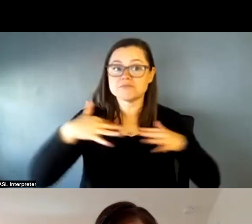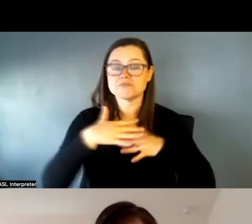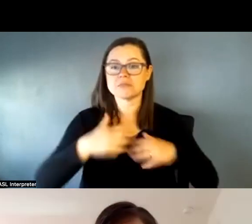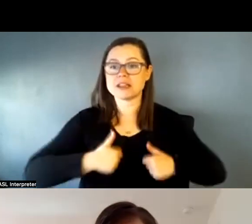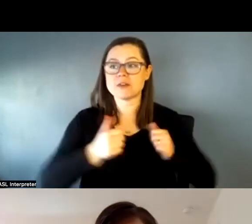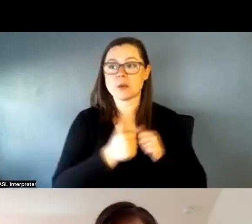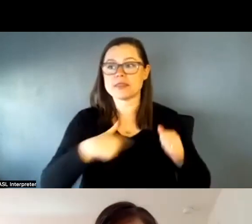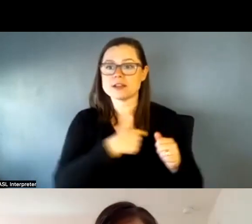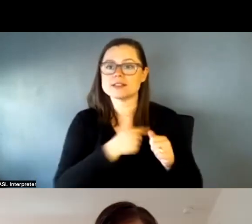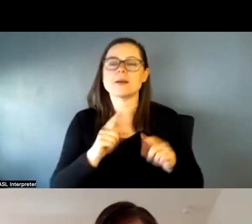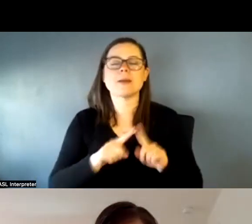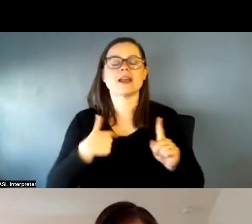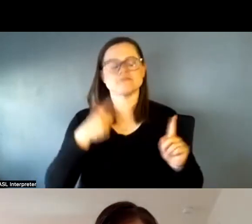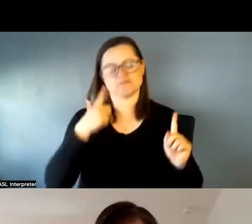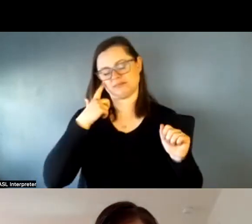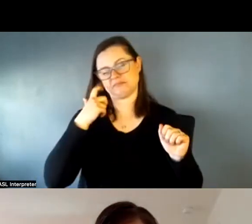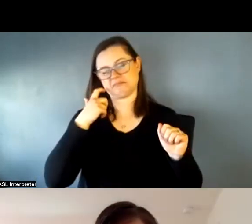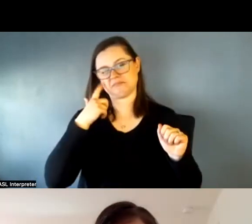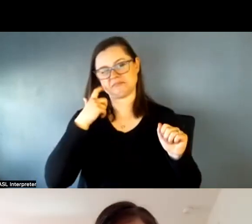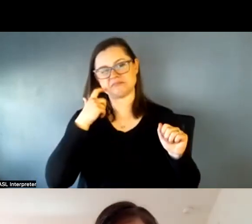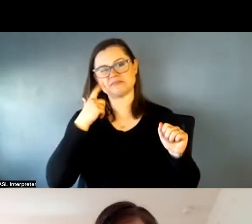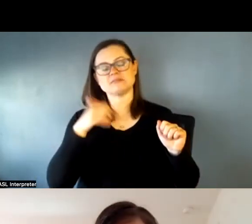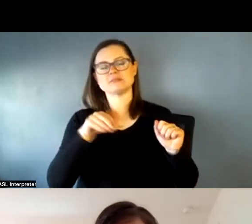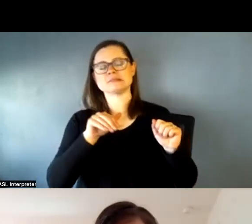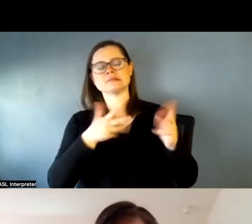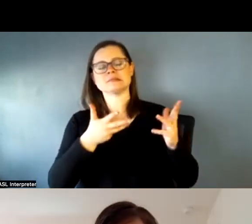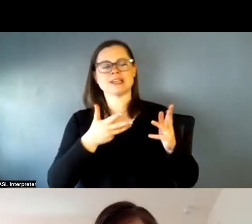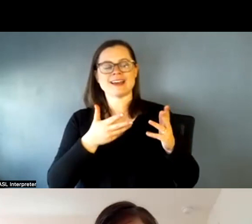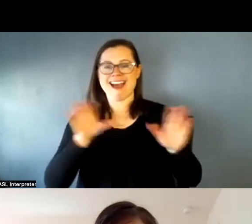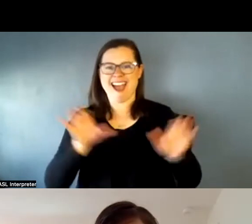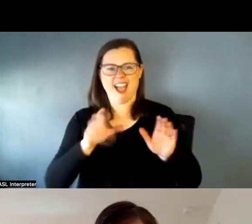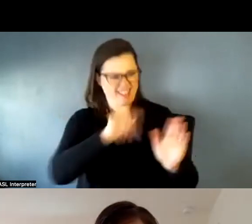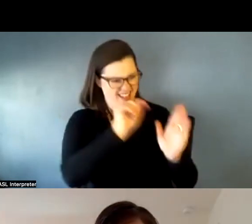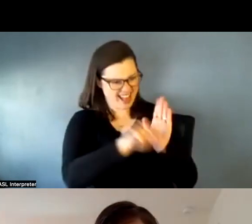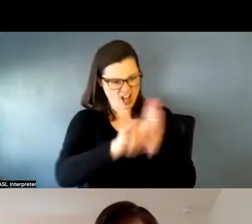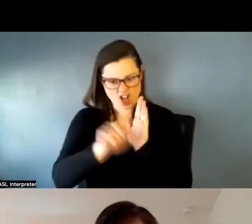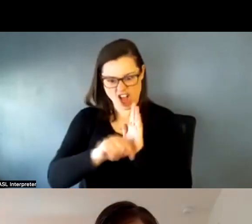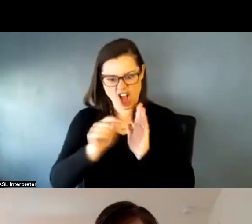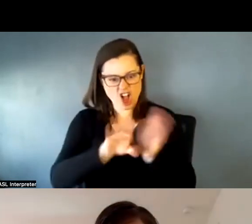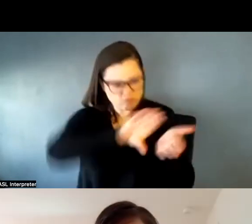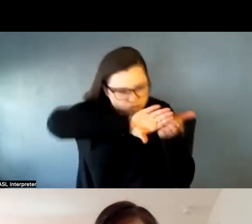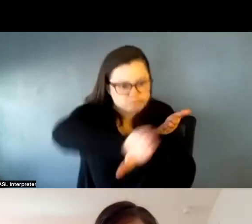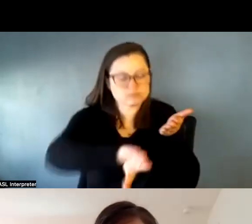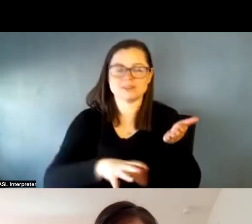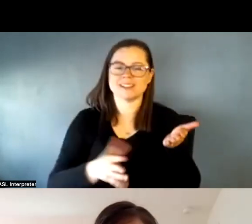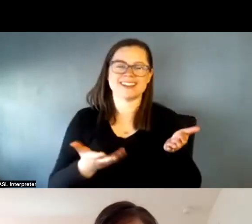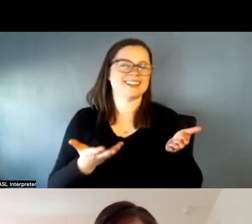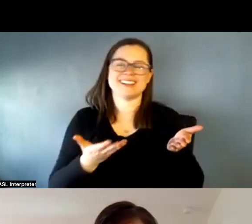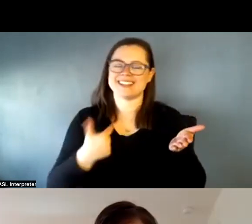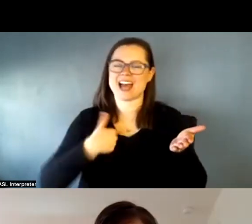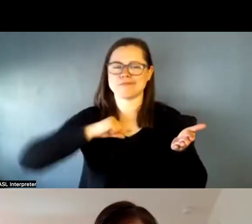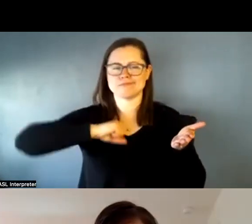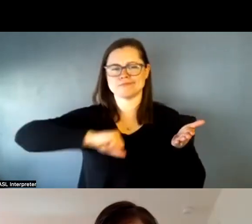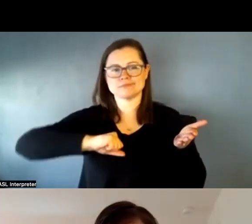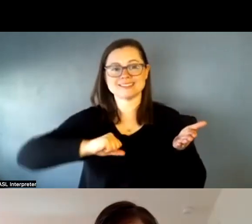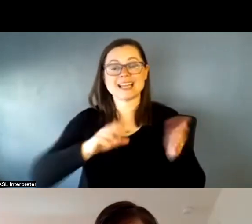of sort of actively trying to kill animals unless there's a sort of a clear and immediate health